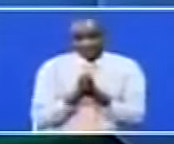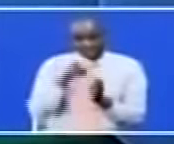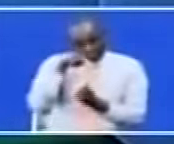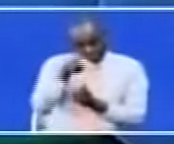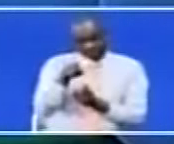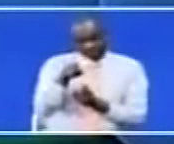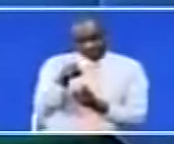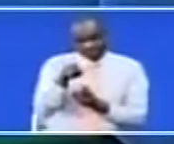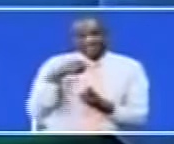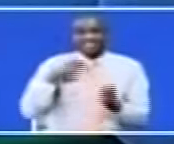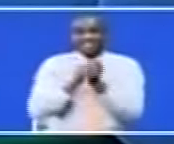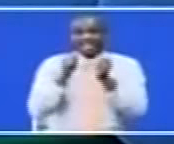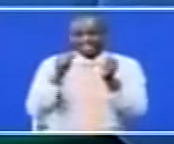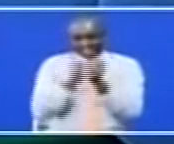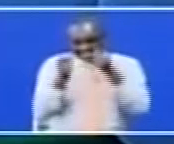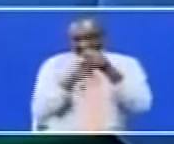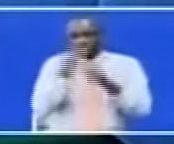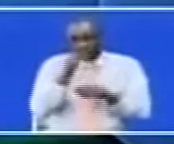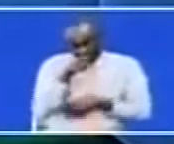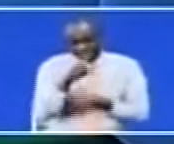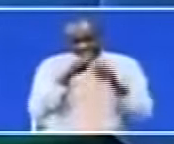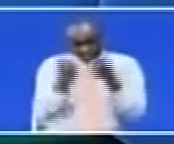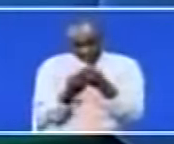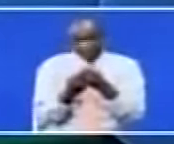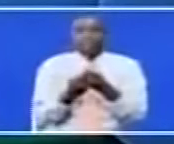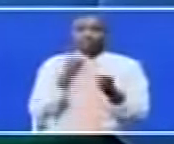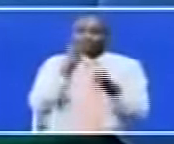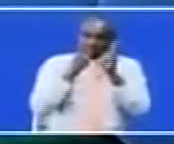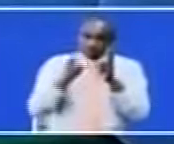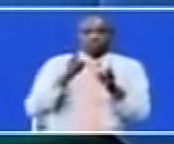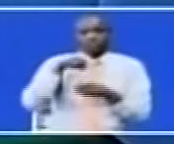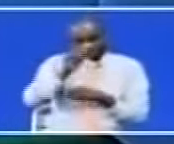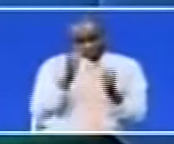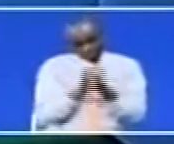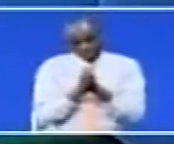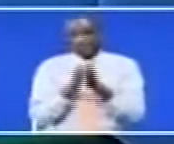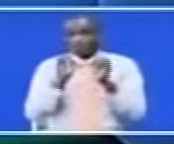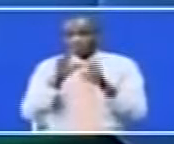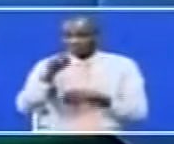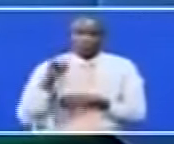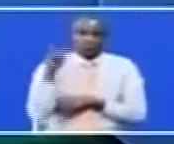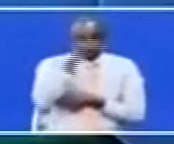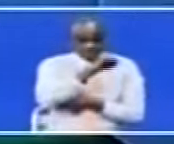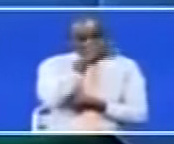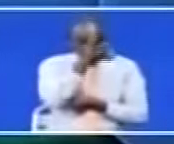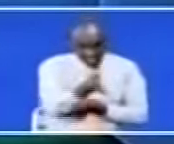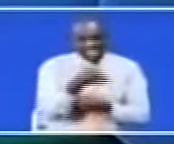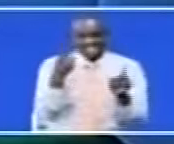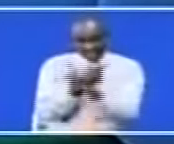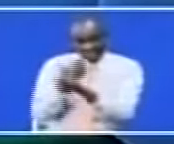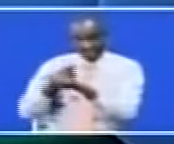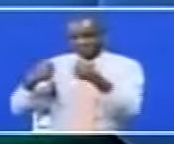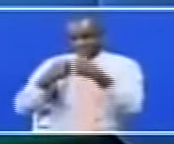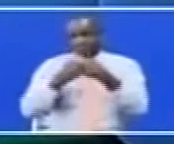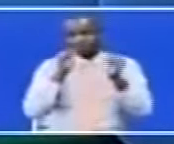Rugby Foundation under 16 team. 22 players and 4 officials traveled to Bristol where they are engaged in rugby fixtures and also